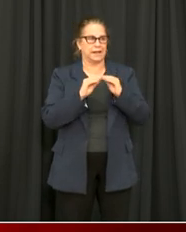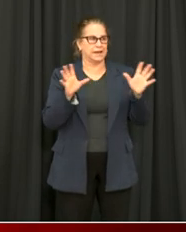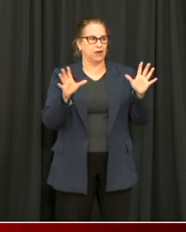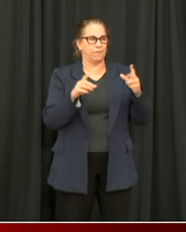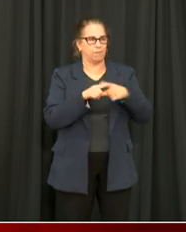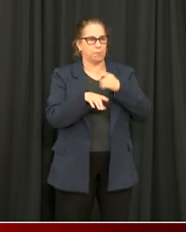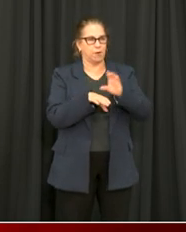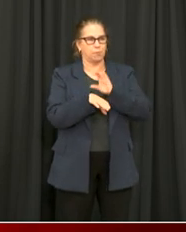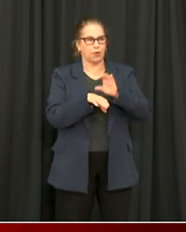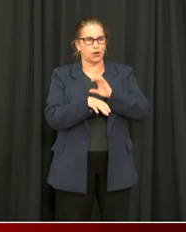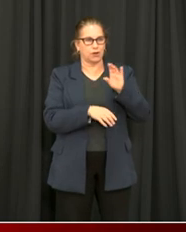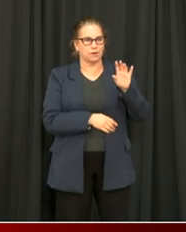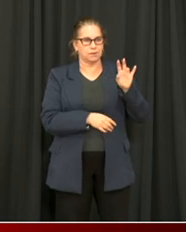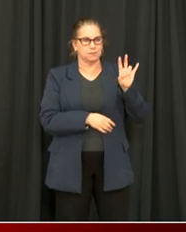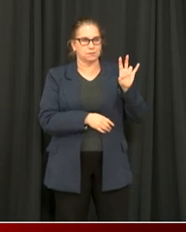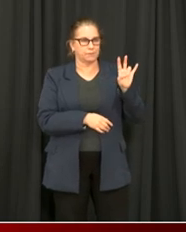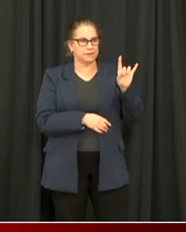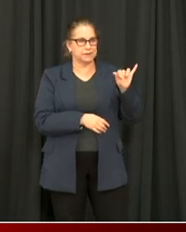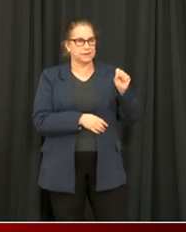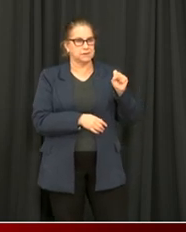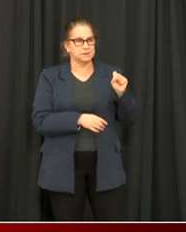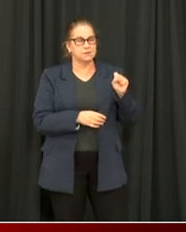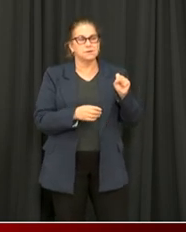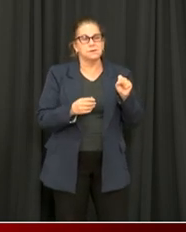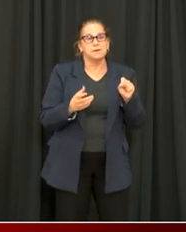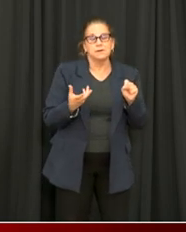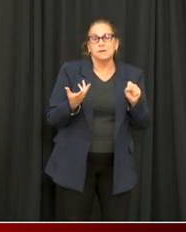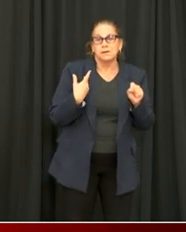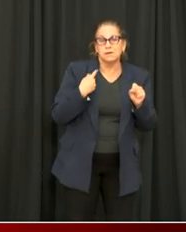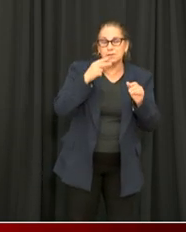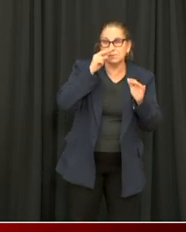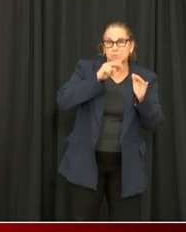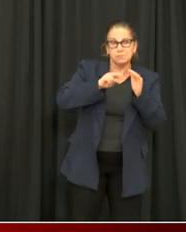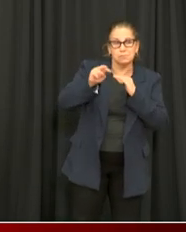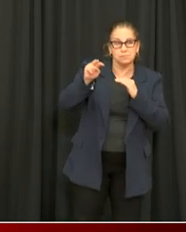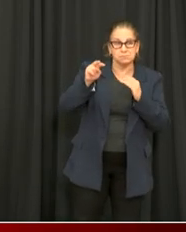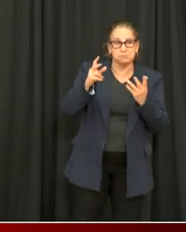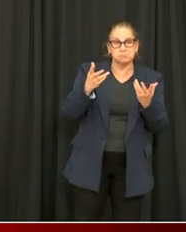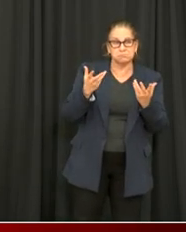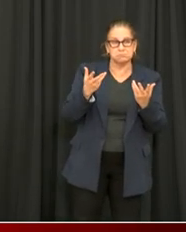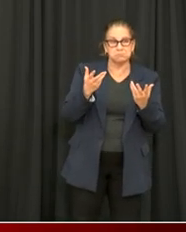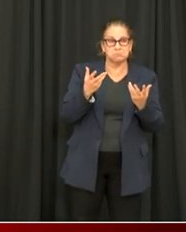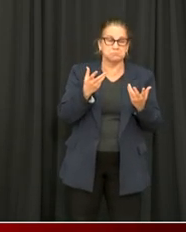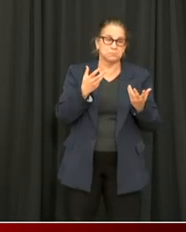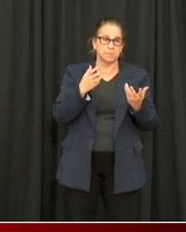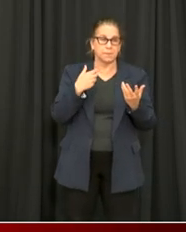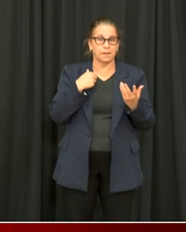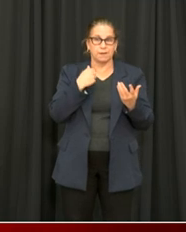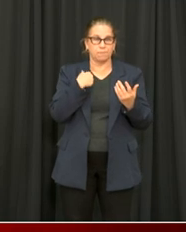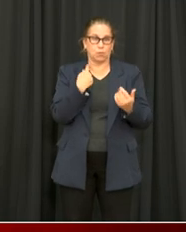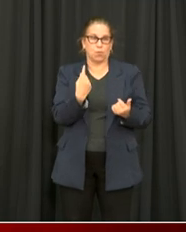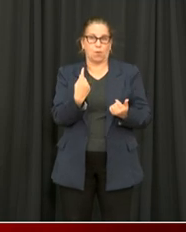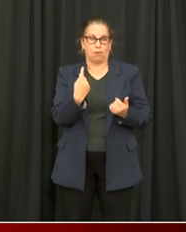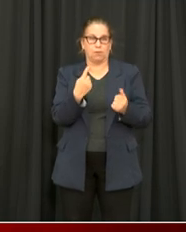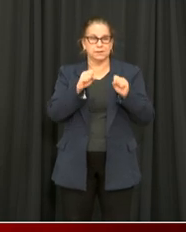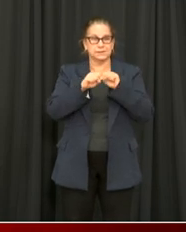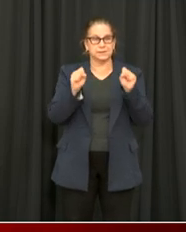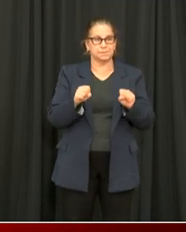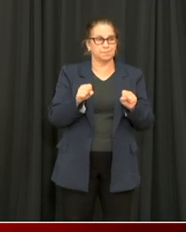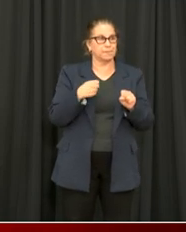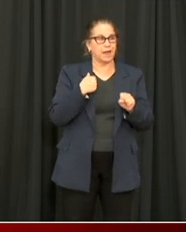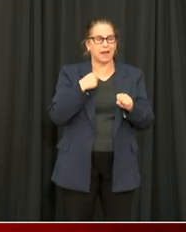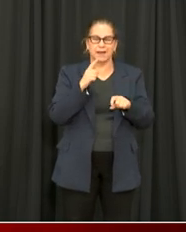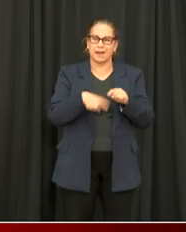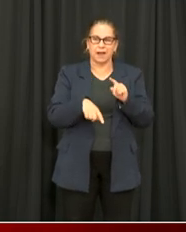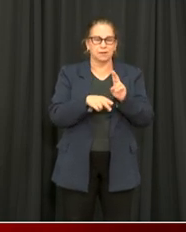without the benefit of seeing the work that was done in another data system. So you can't manually sit at home and do the